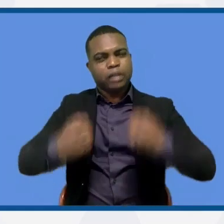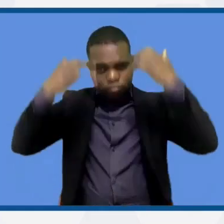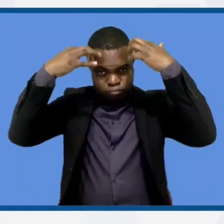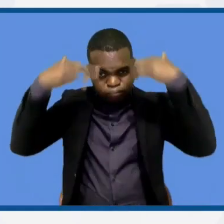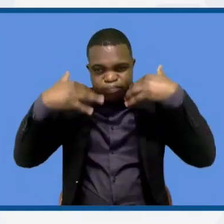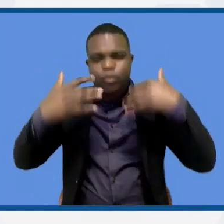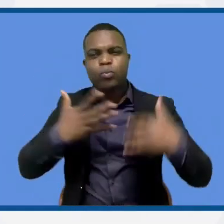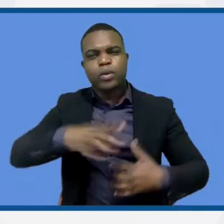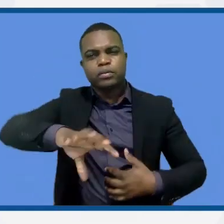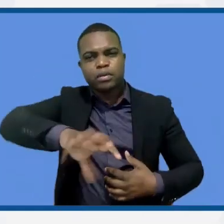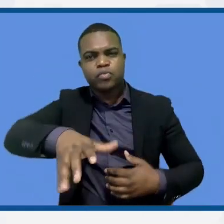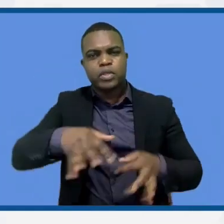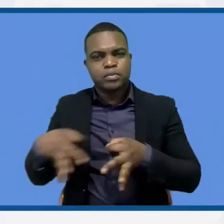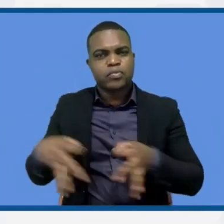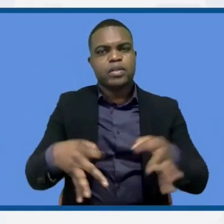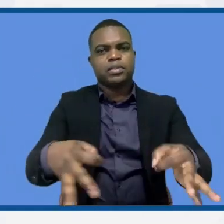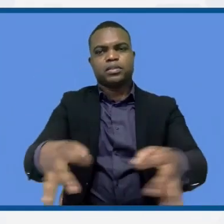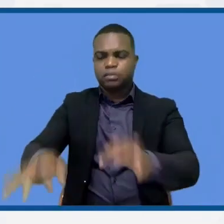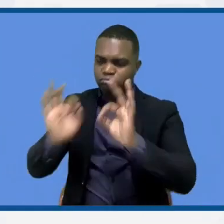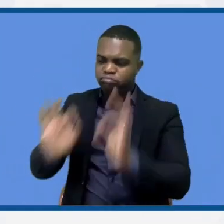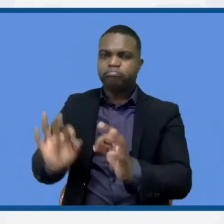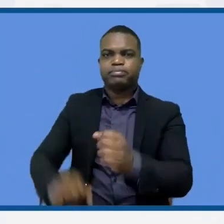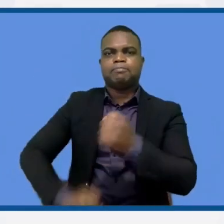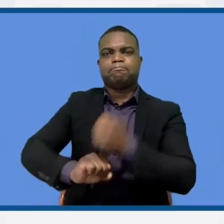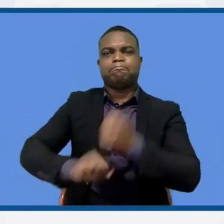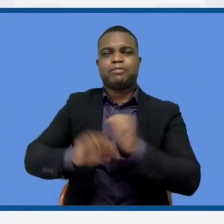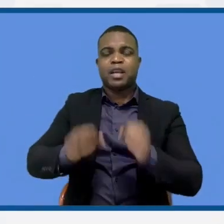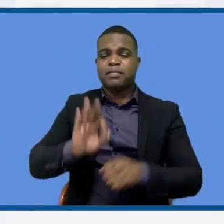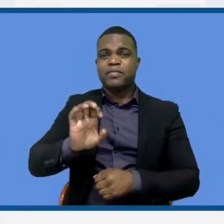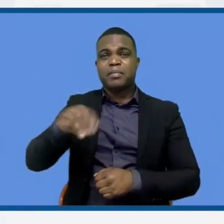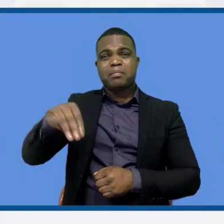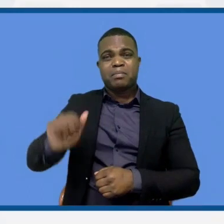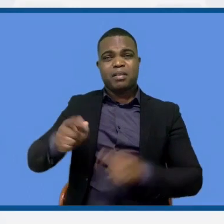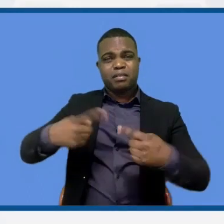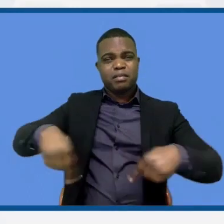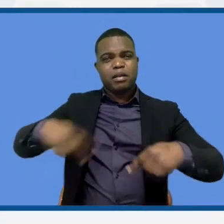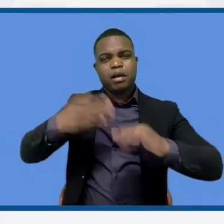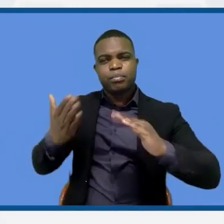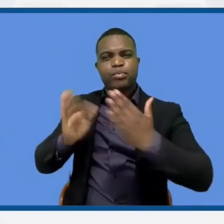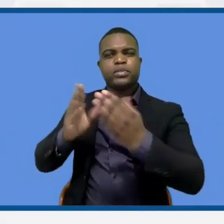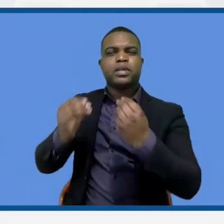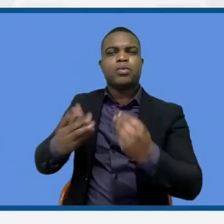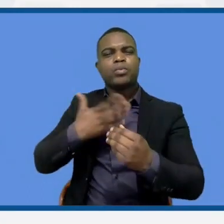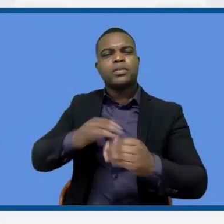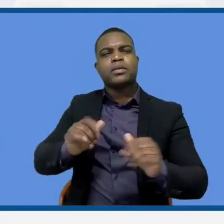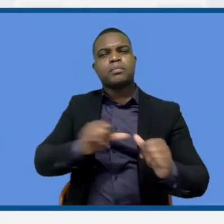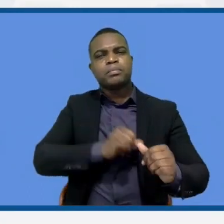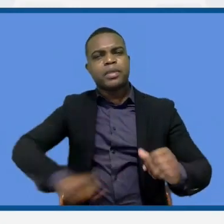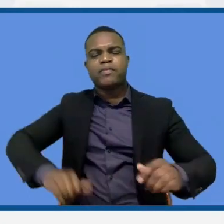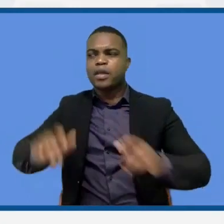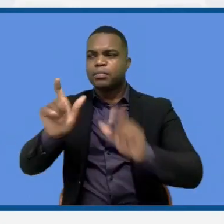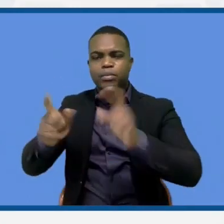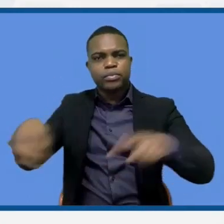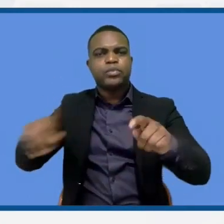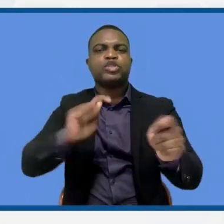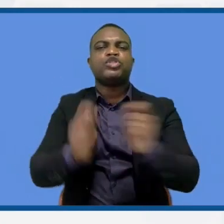building codes. And I believe he was speaking from the federal level, being able to do municipal building codes. Our governance structure in the US doesn't permit that.